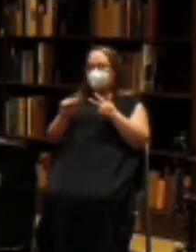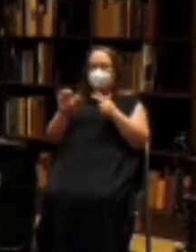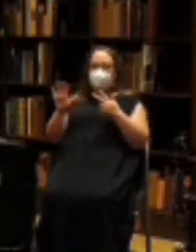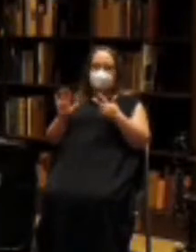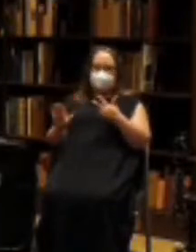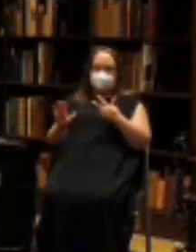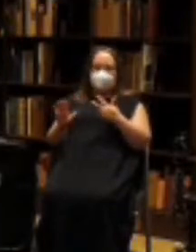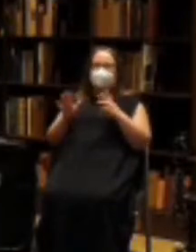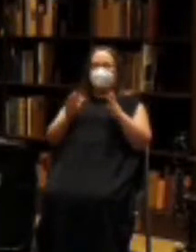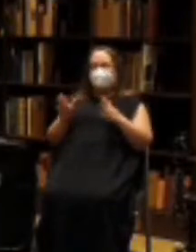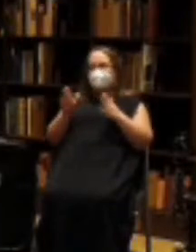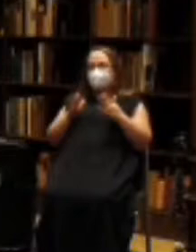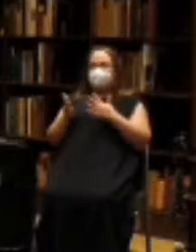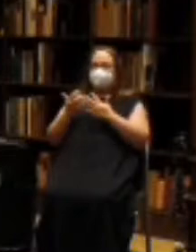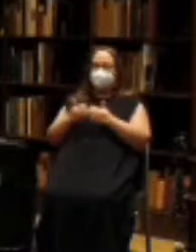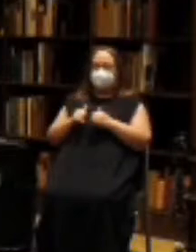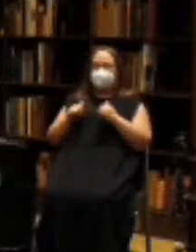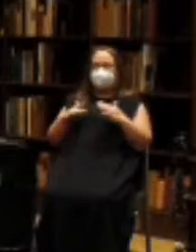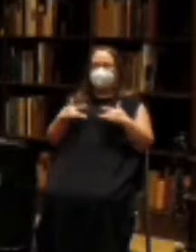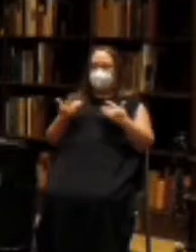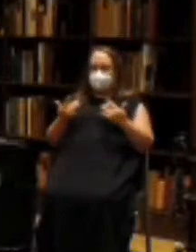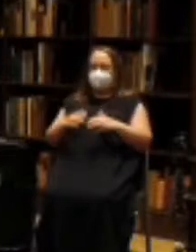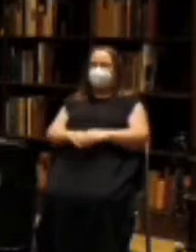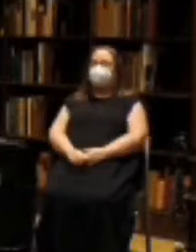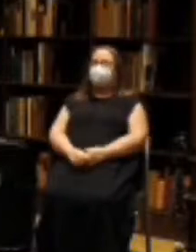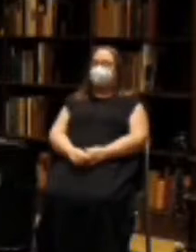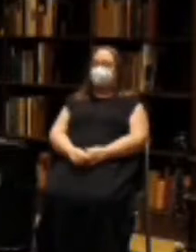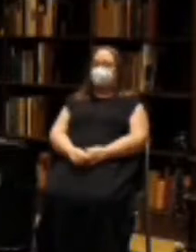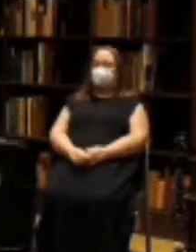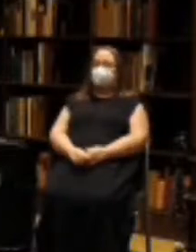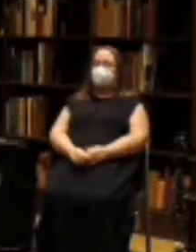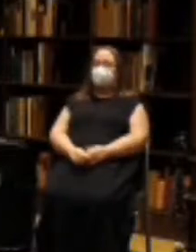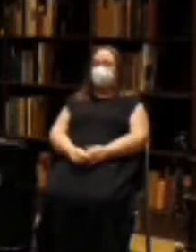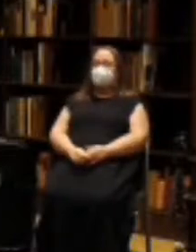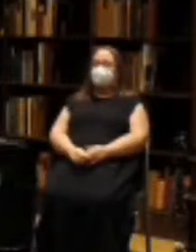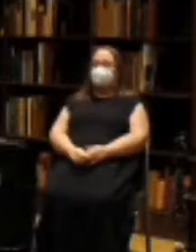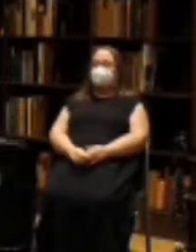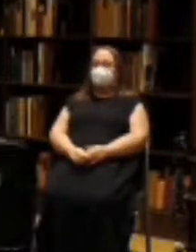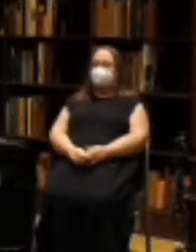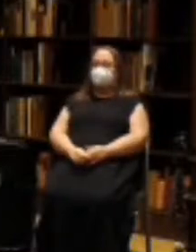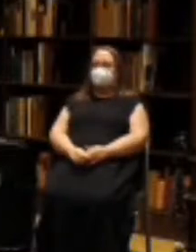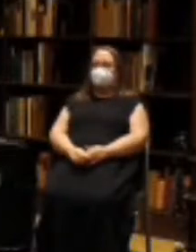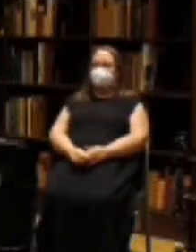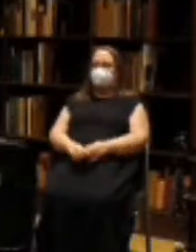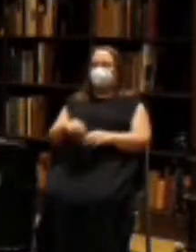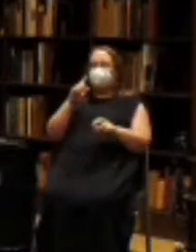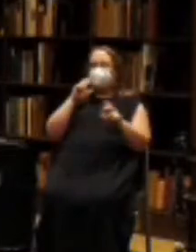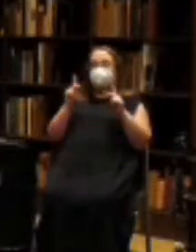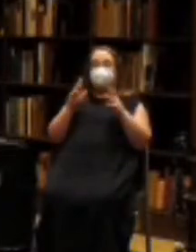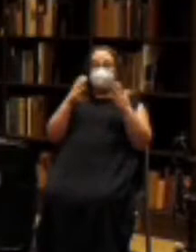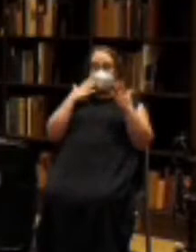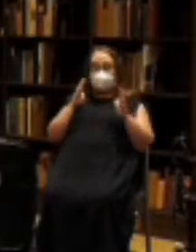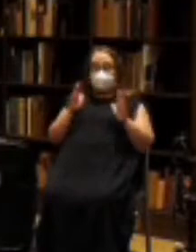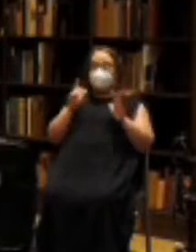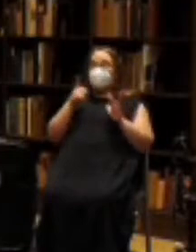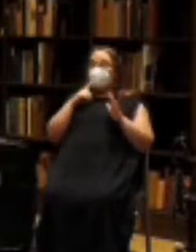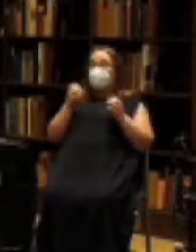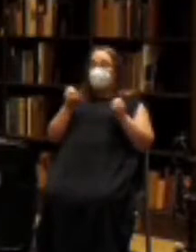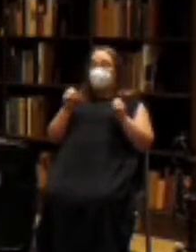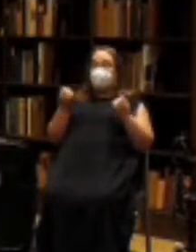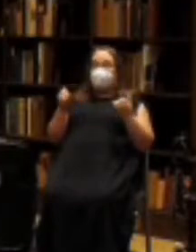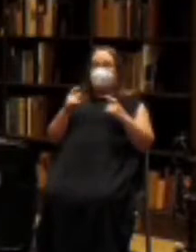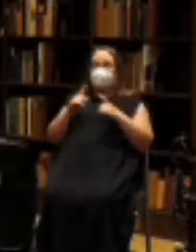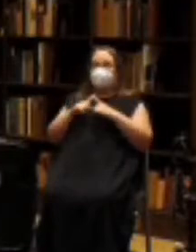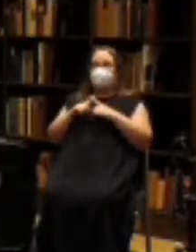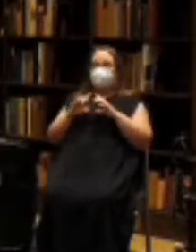just amazing in planning and organizing this event. I also do want to say that for folks who may not be aware, there is an effort